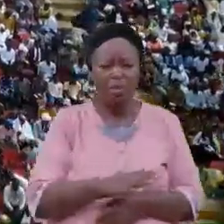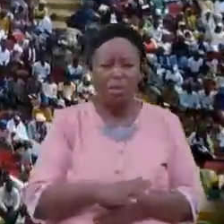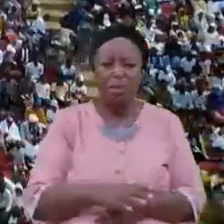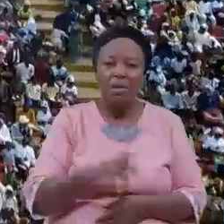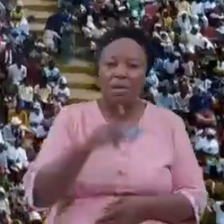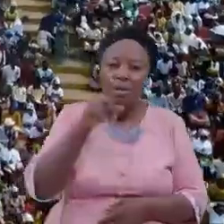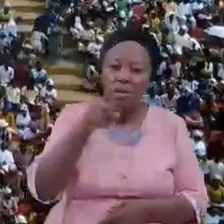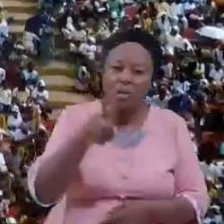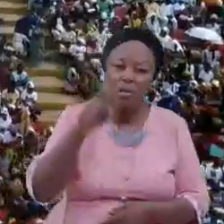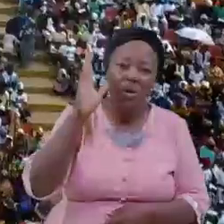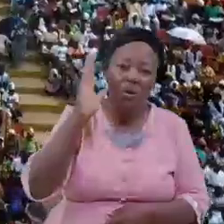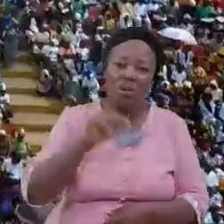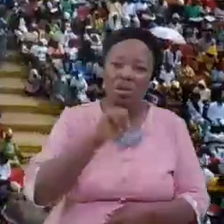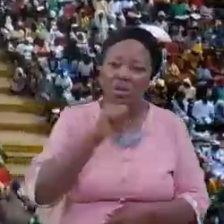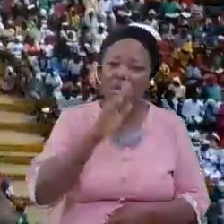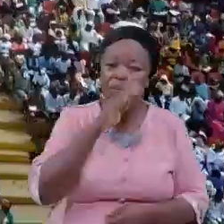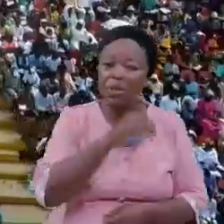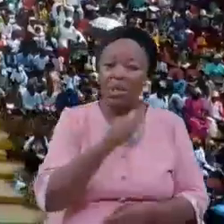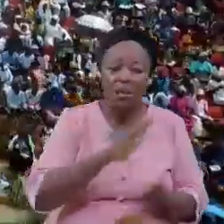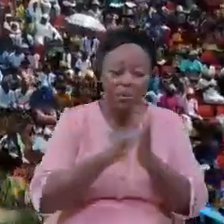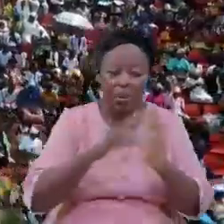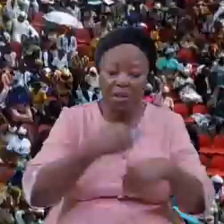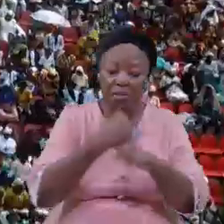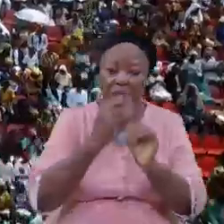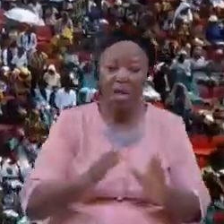your heart is like that.